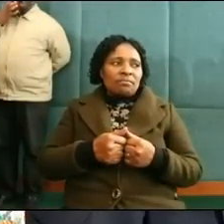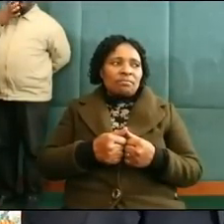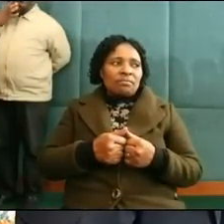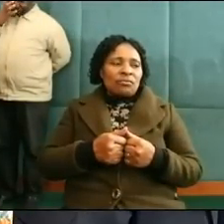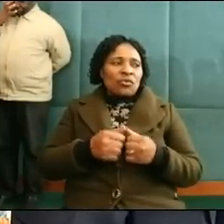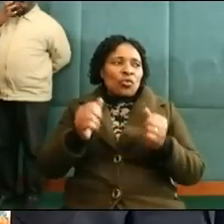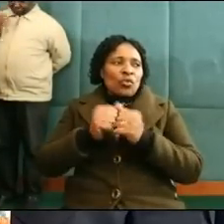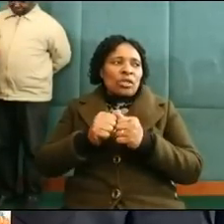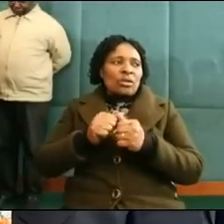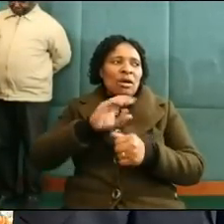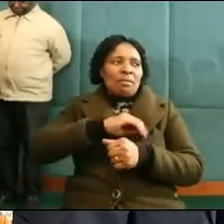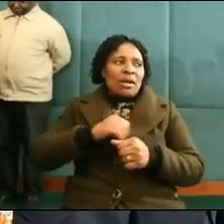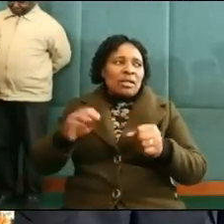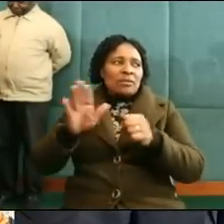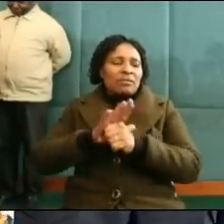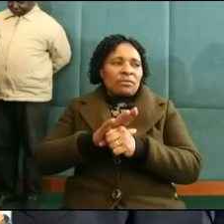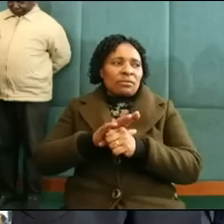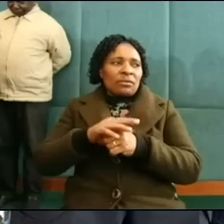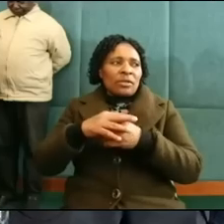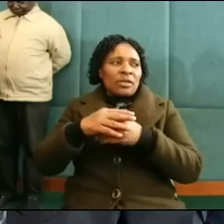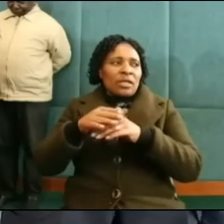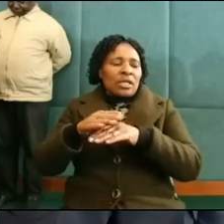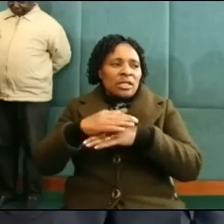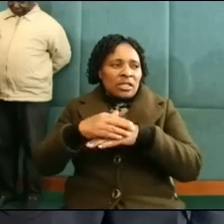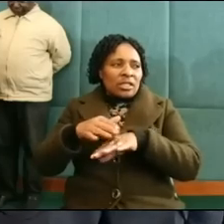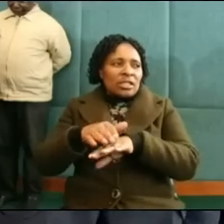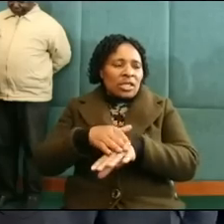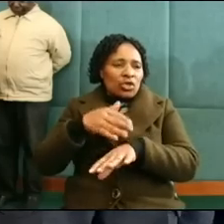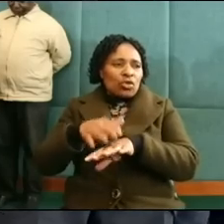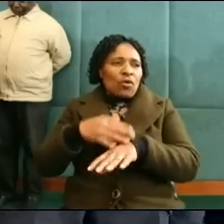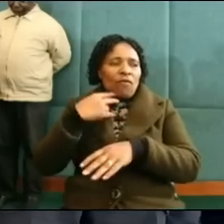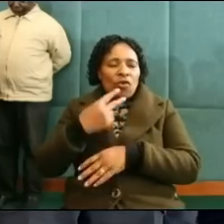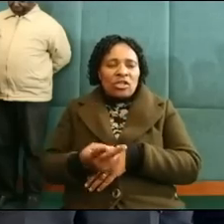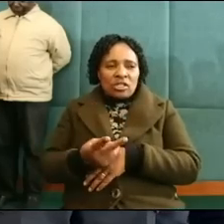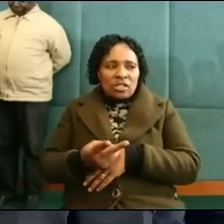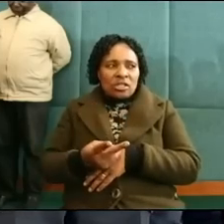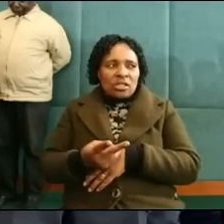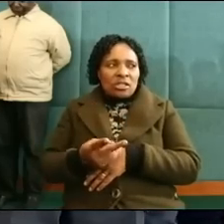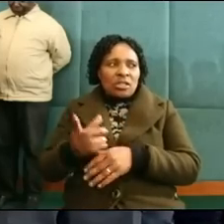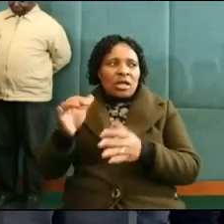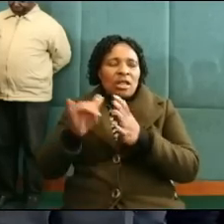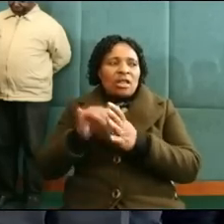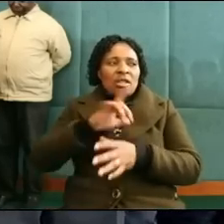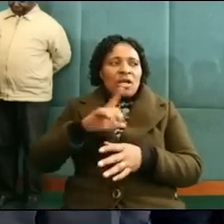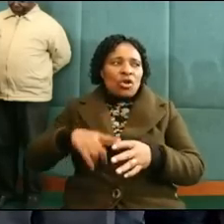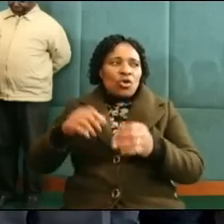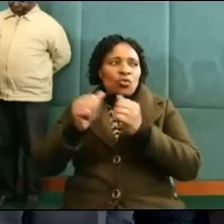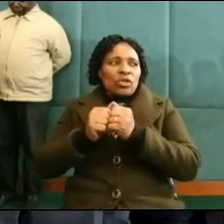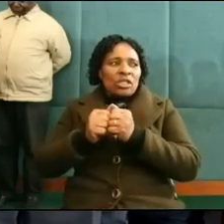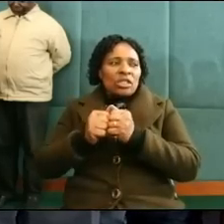with your merciful, gentle voice. The Lord, with the preaching that